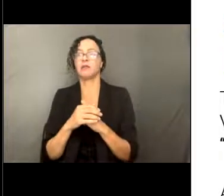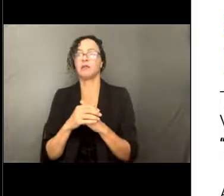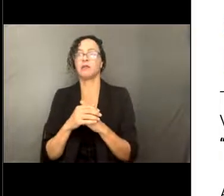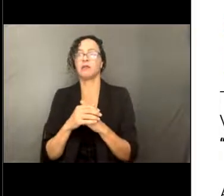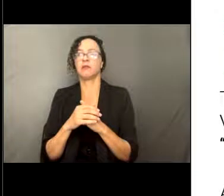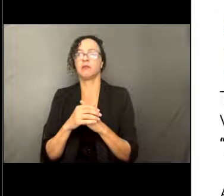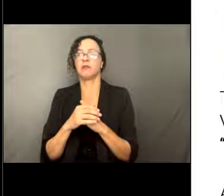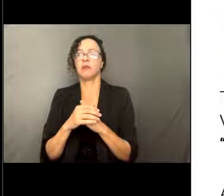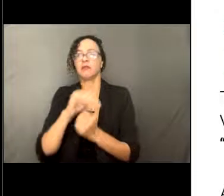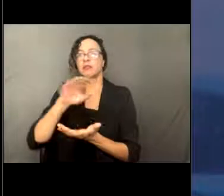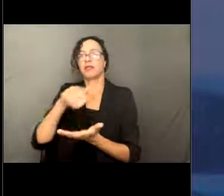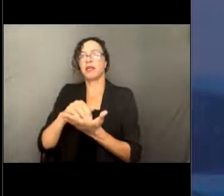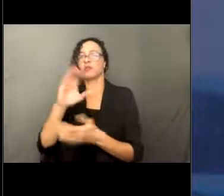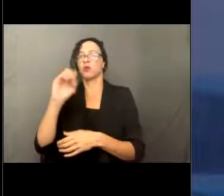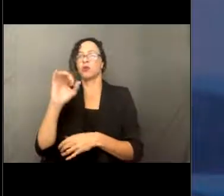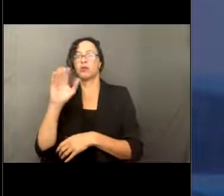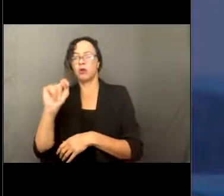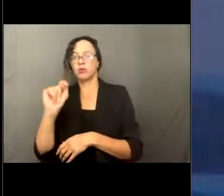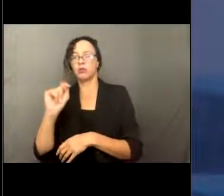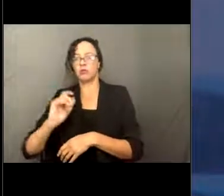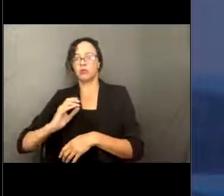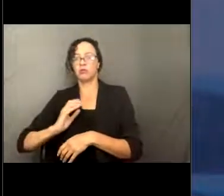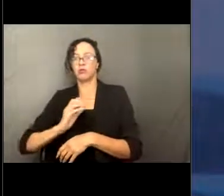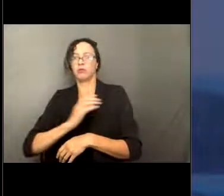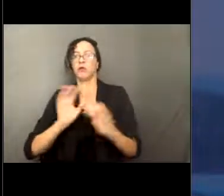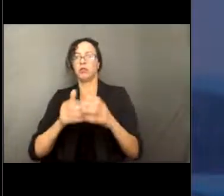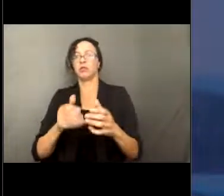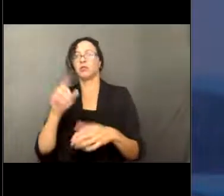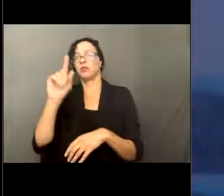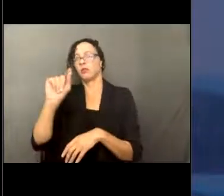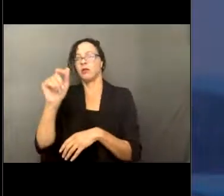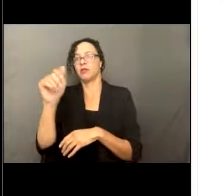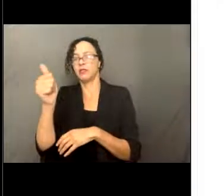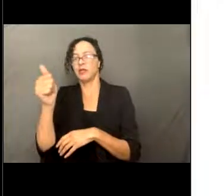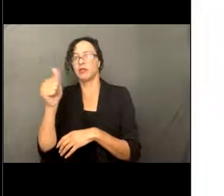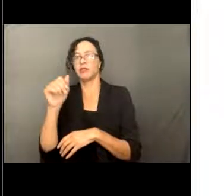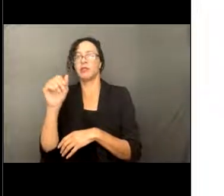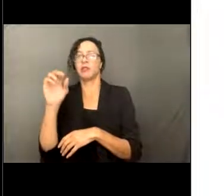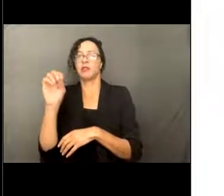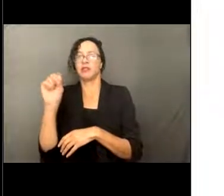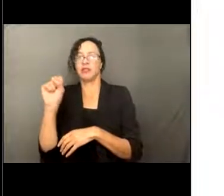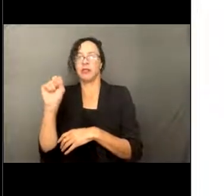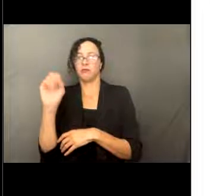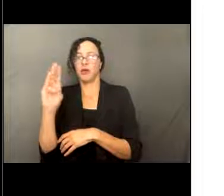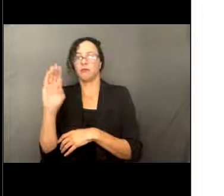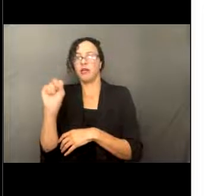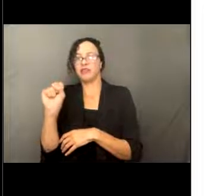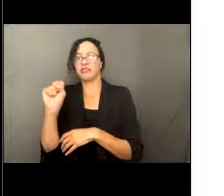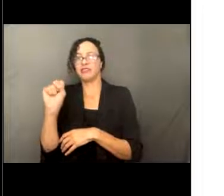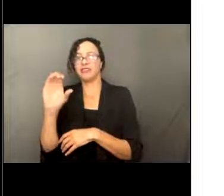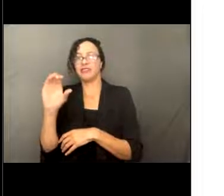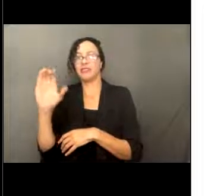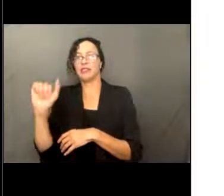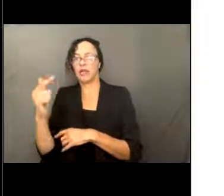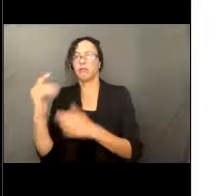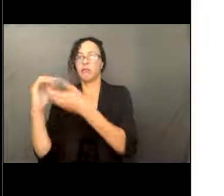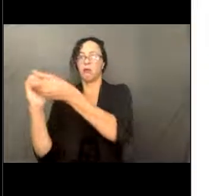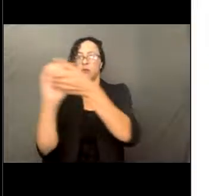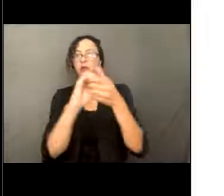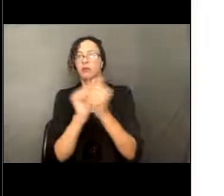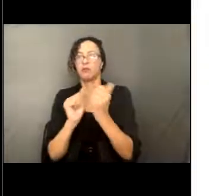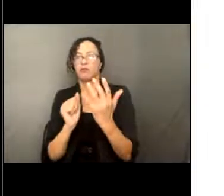in 2010, Santa Barbara SBCAG partnered with the 5 MPOs and RTBAs in the region and